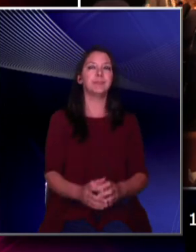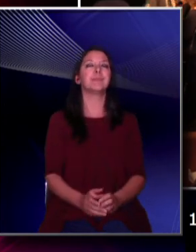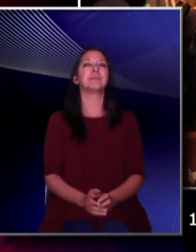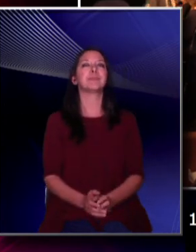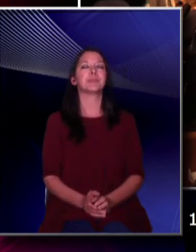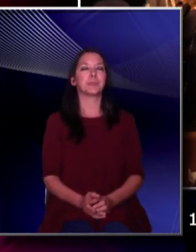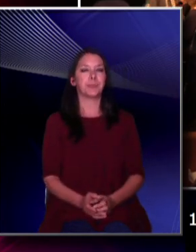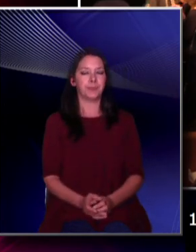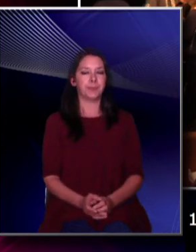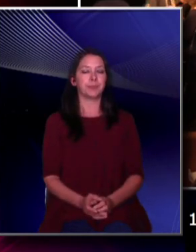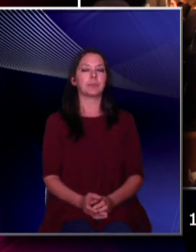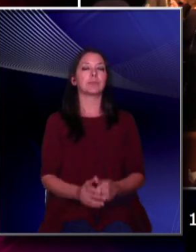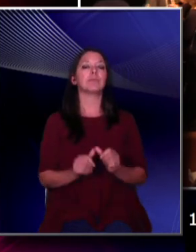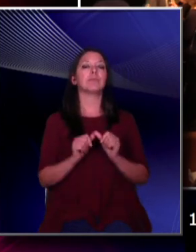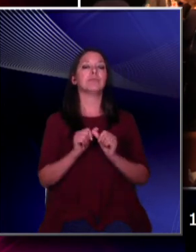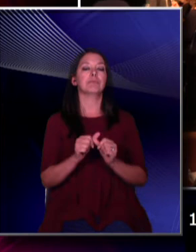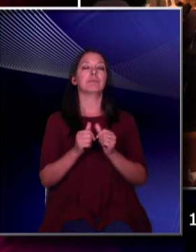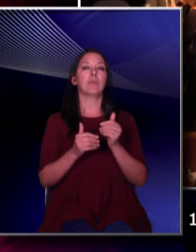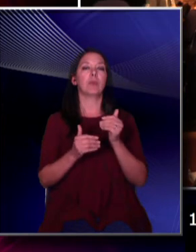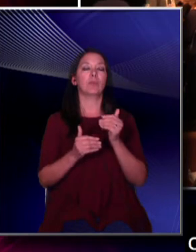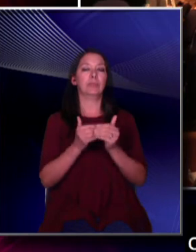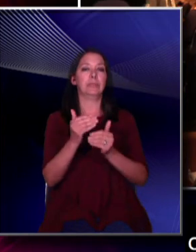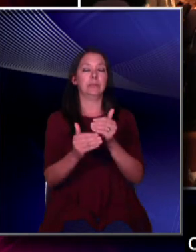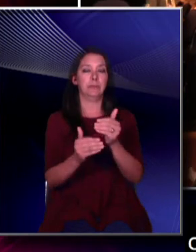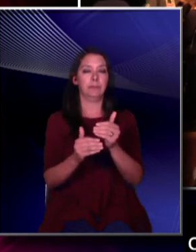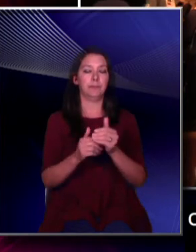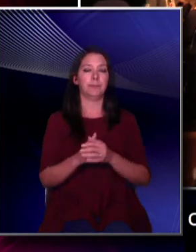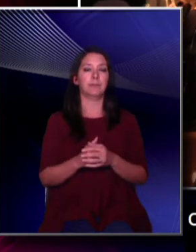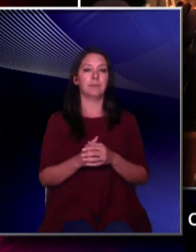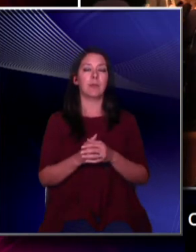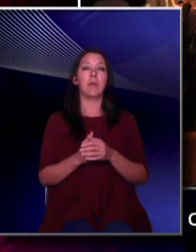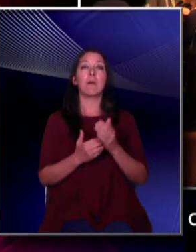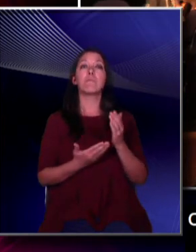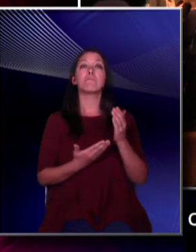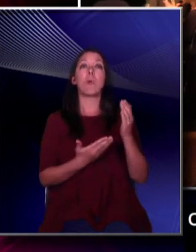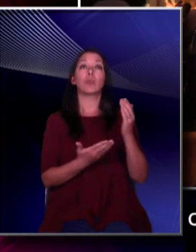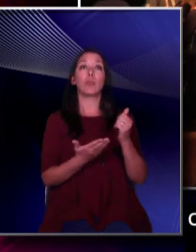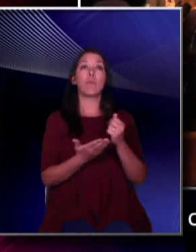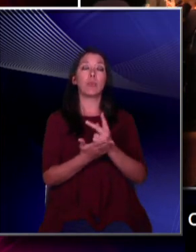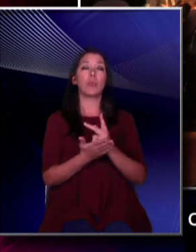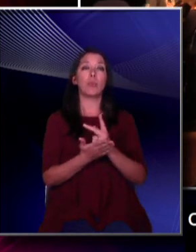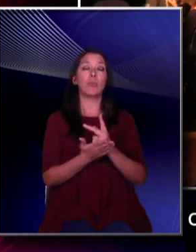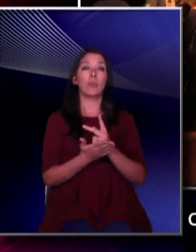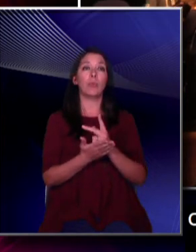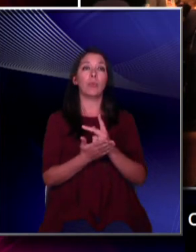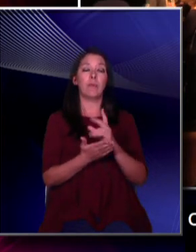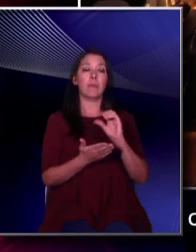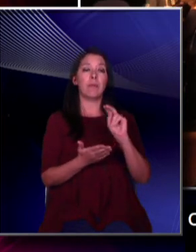This is consent agenda item. Do I have a motion to approve the consent agenda item?